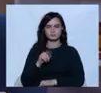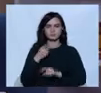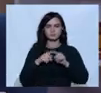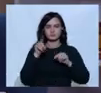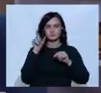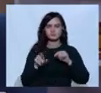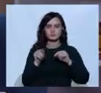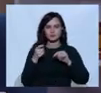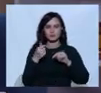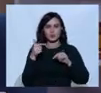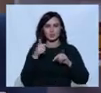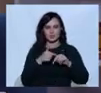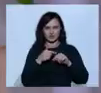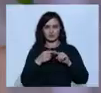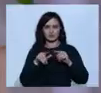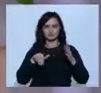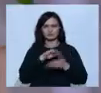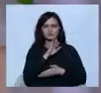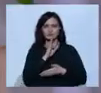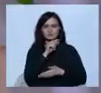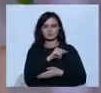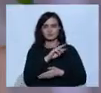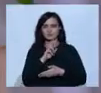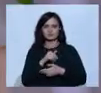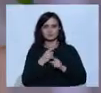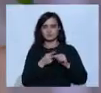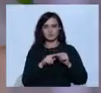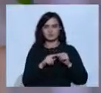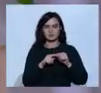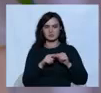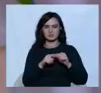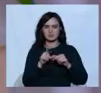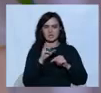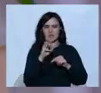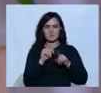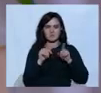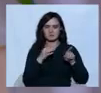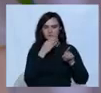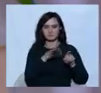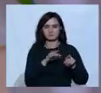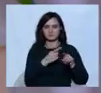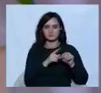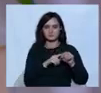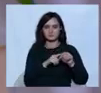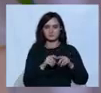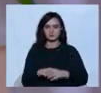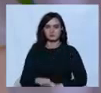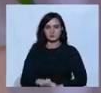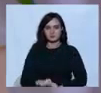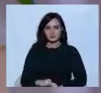sign the contract for Bassanio. In Belmont, Portia is sad because her father is forcing her to